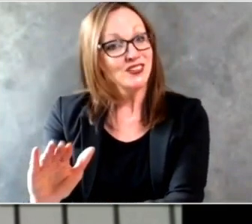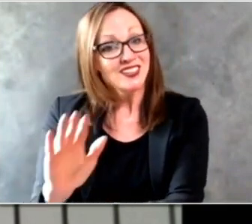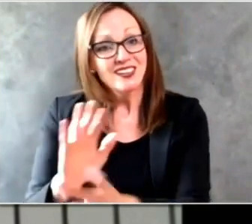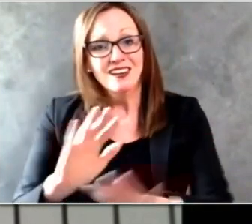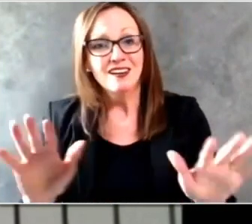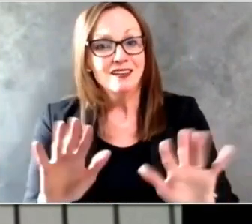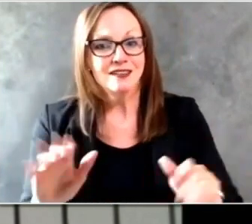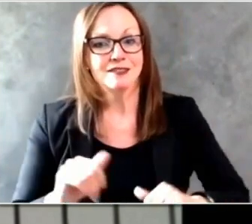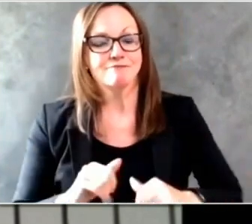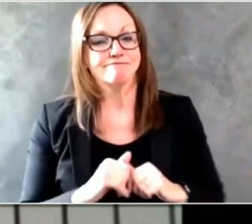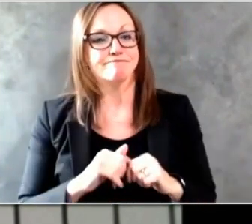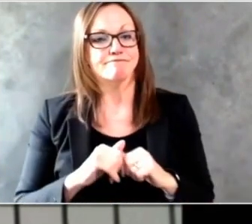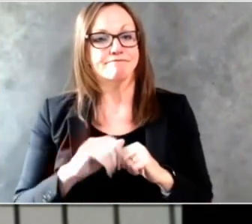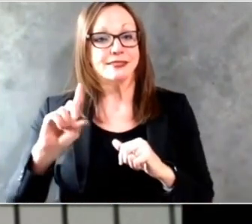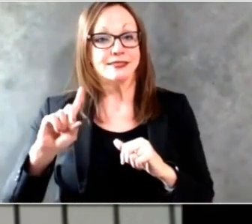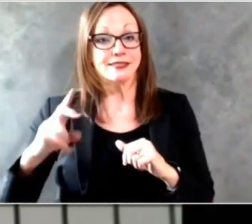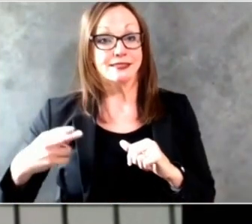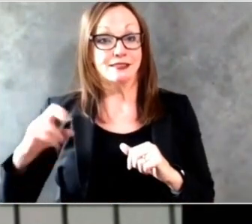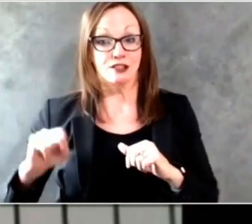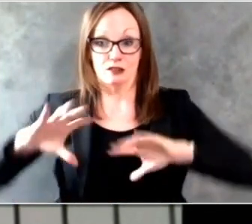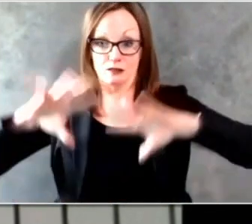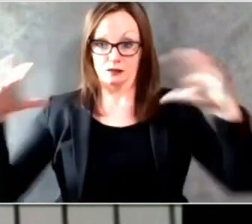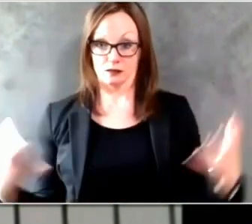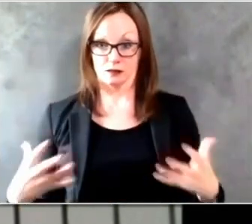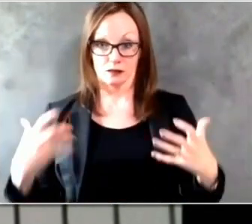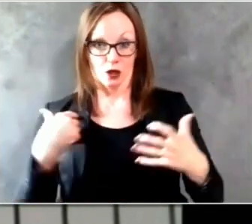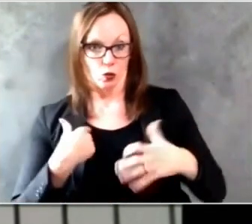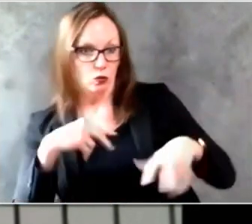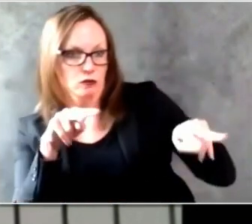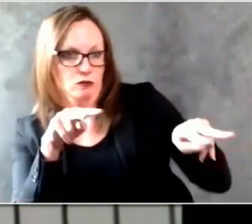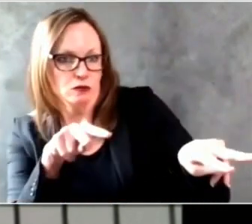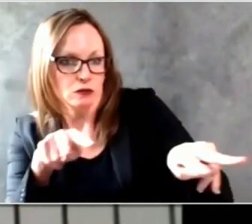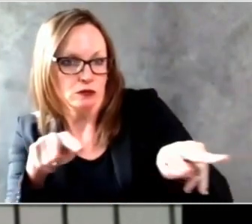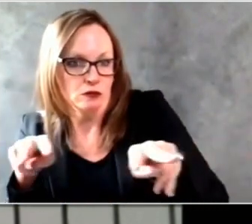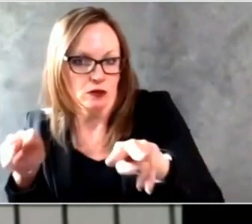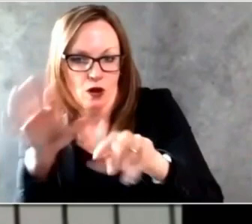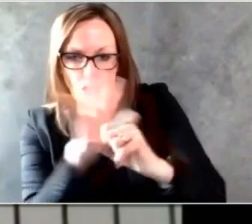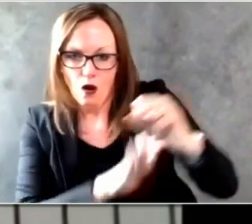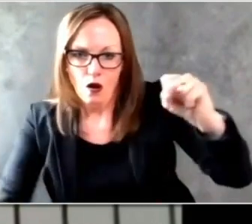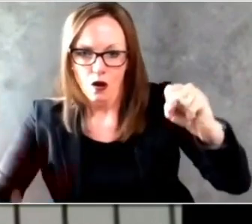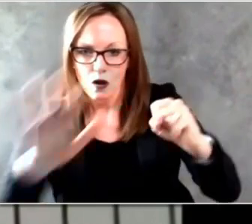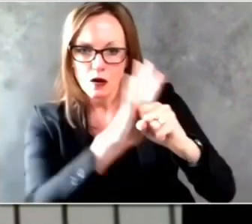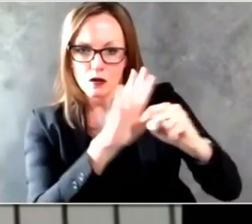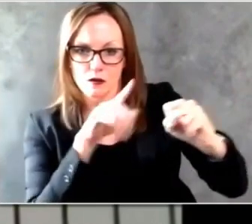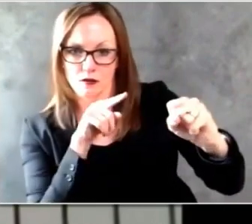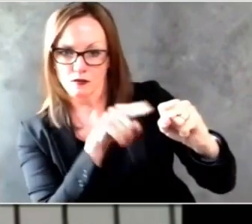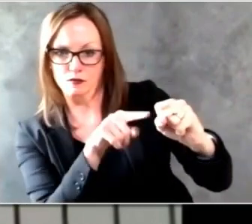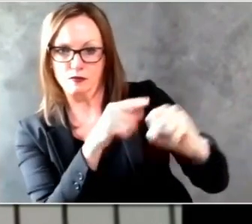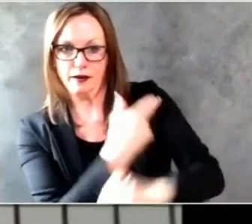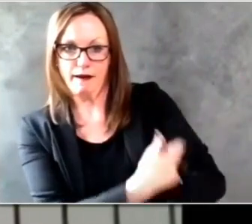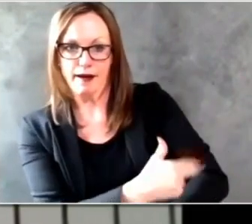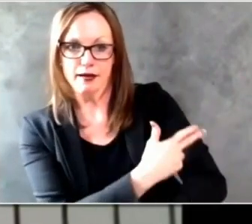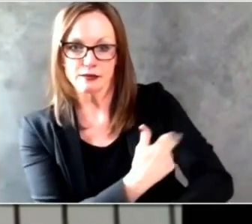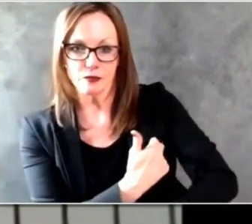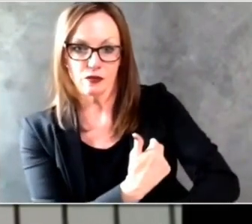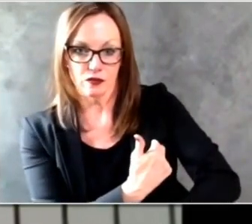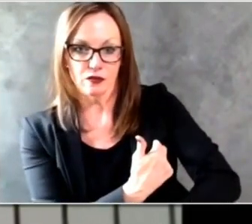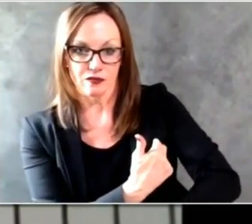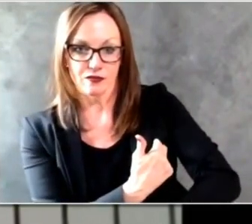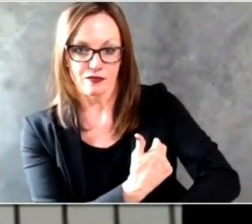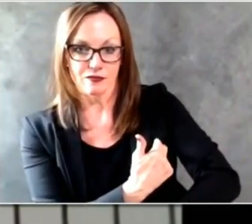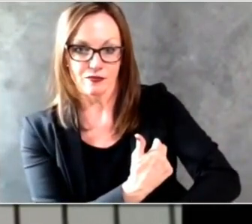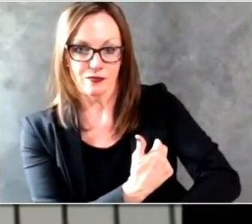that, if we begin to see more and more of cases and the hospitalizations go